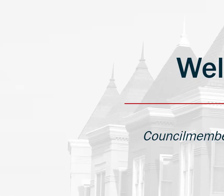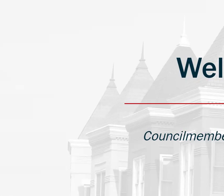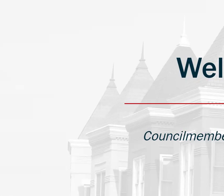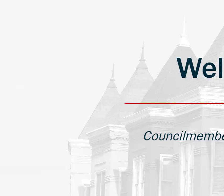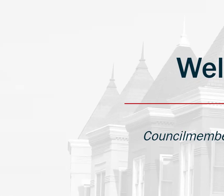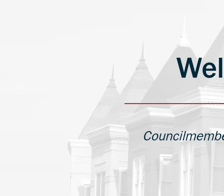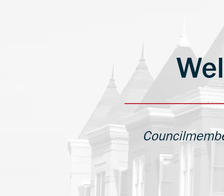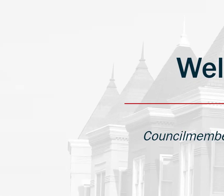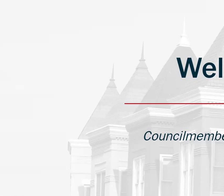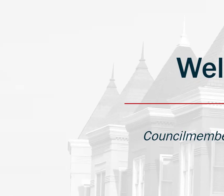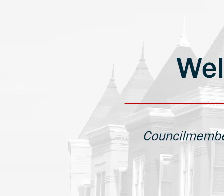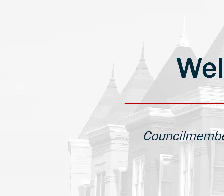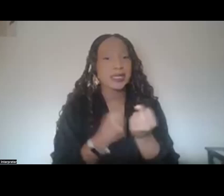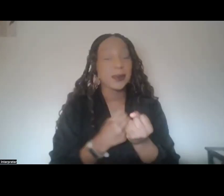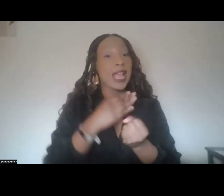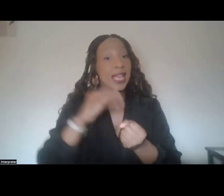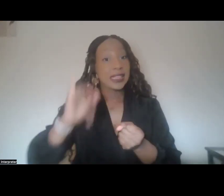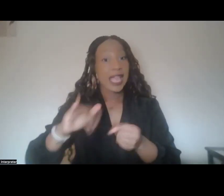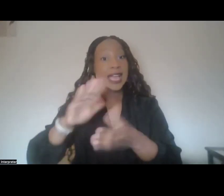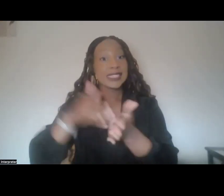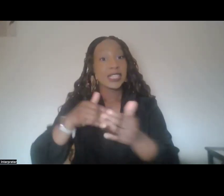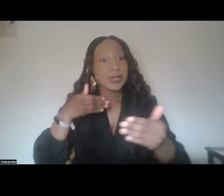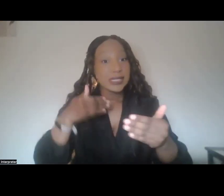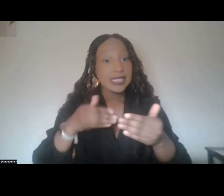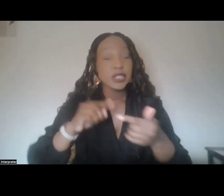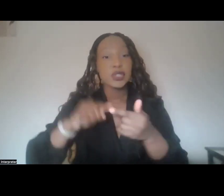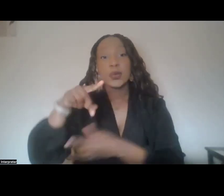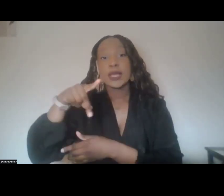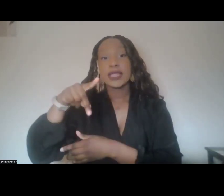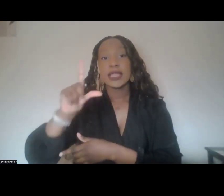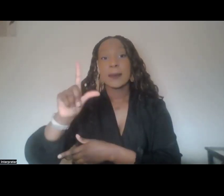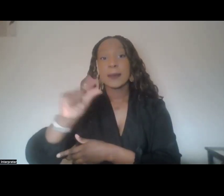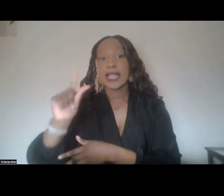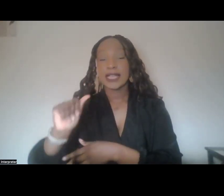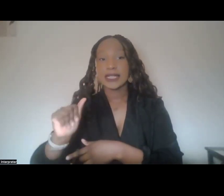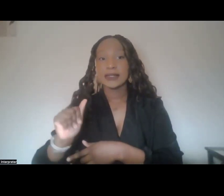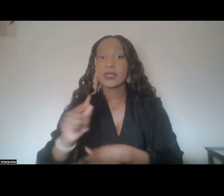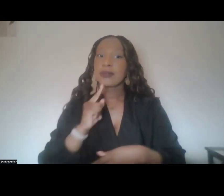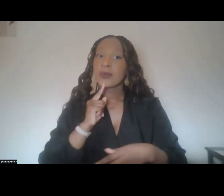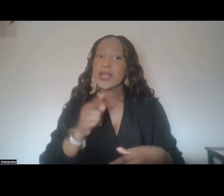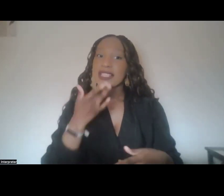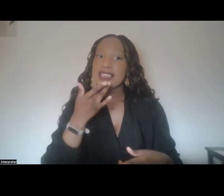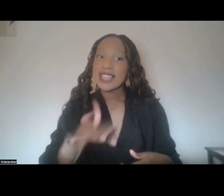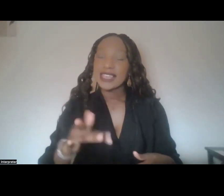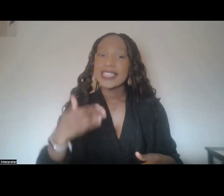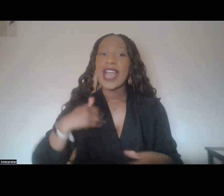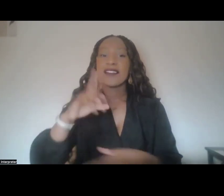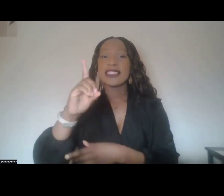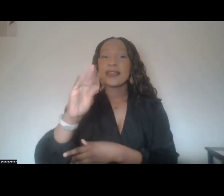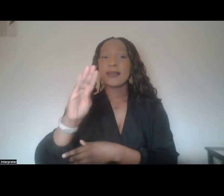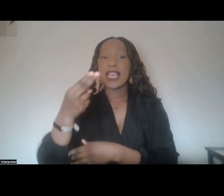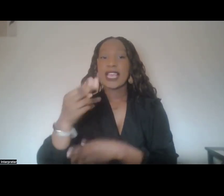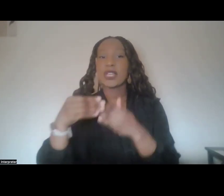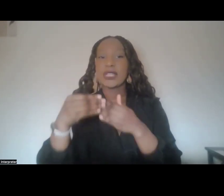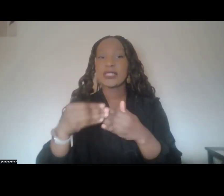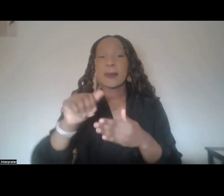to the Civic Plaza and surrounding areas is critical. So we are really fortunate to have DBH leadership and other key government partners